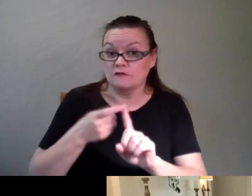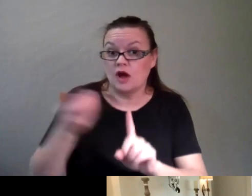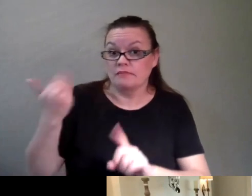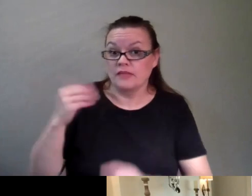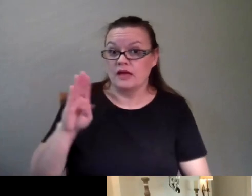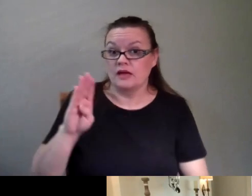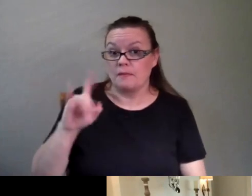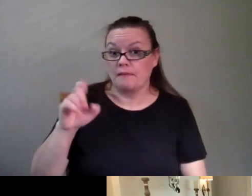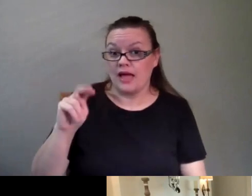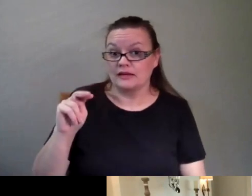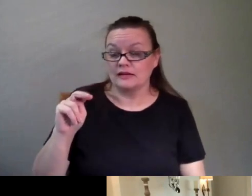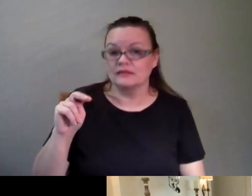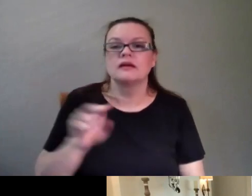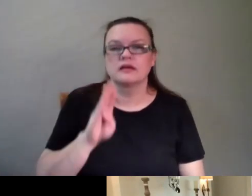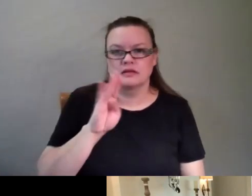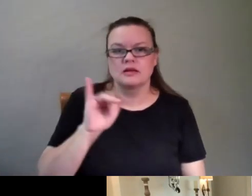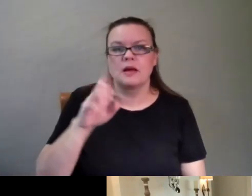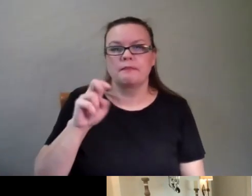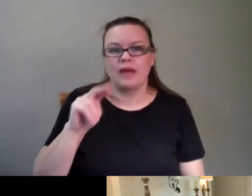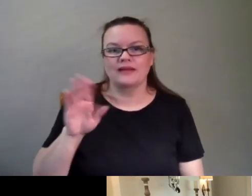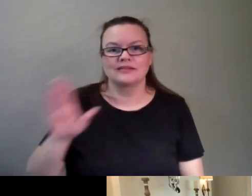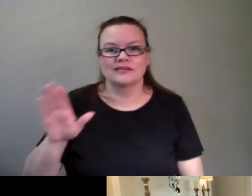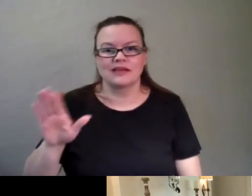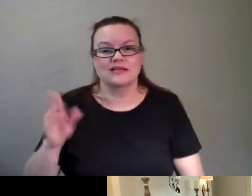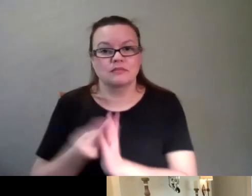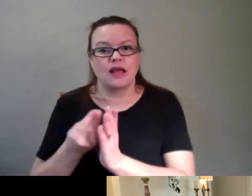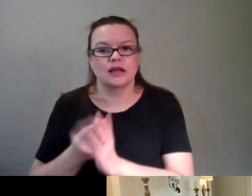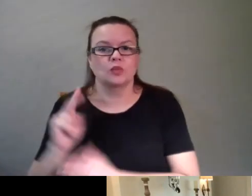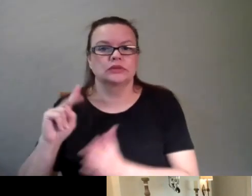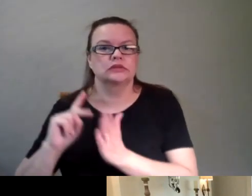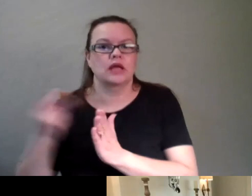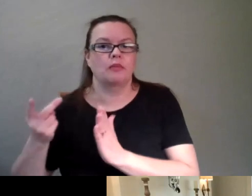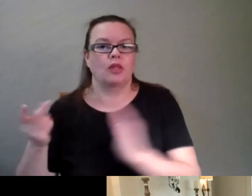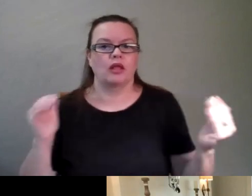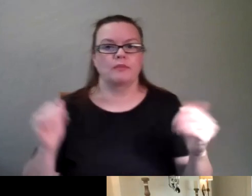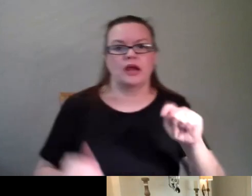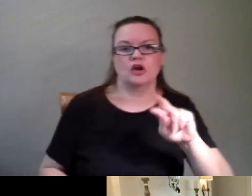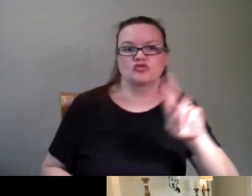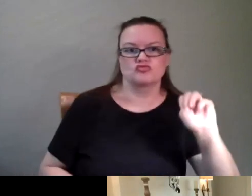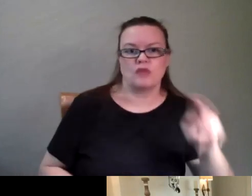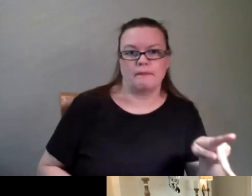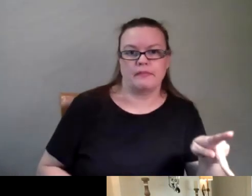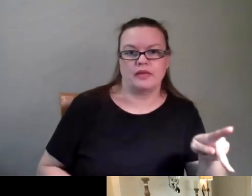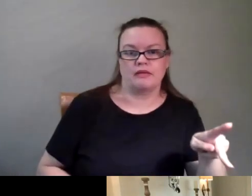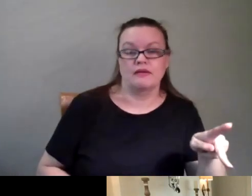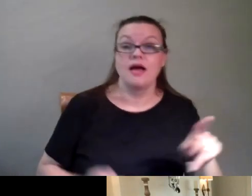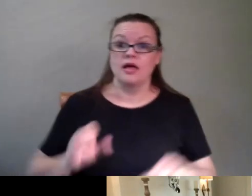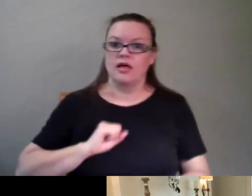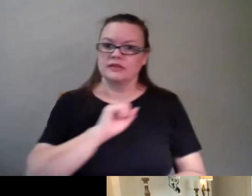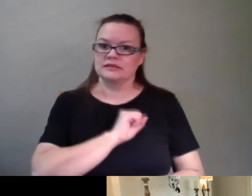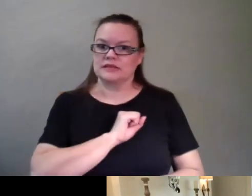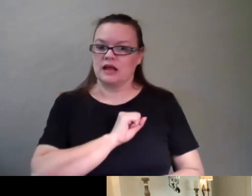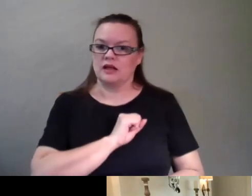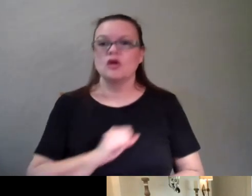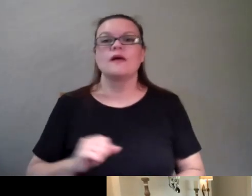almost twice as much as what Trump had. And at the Senate level, it was three times as much in the Republican Senate campaigns as